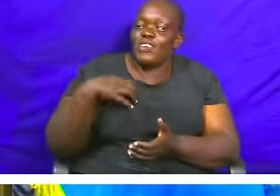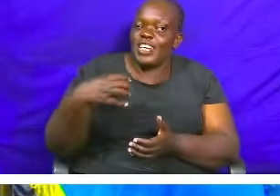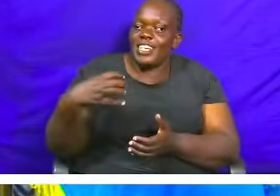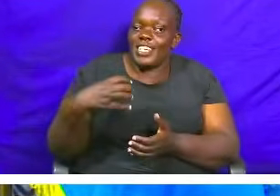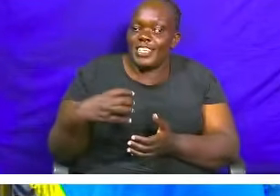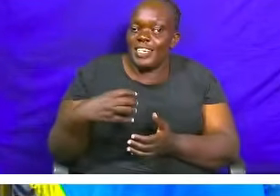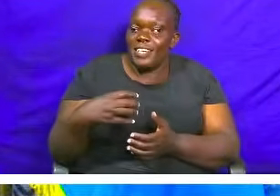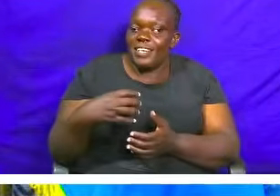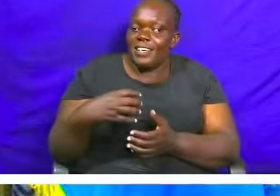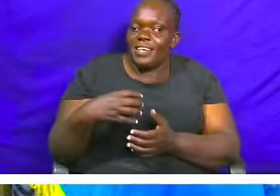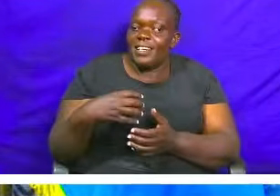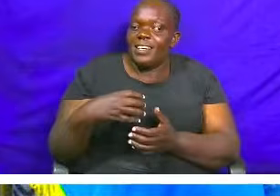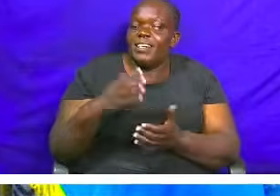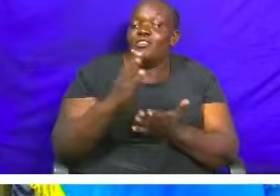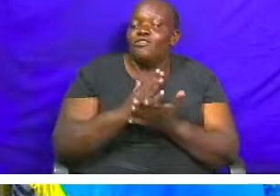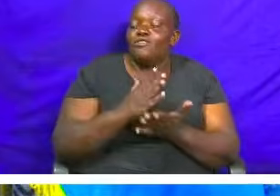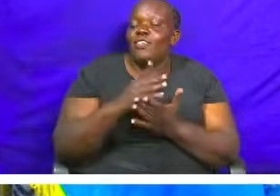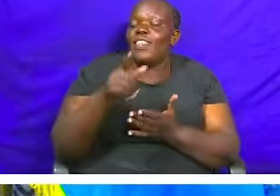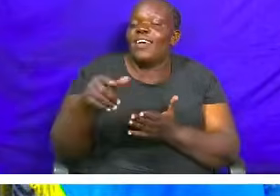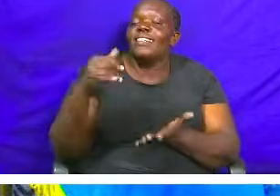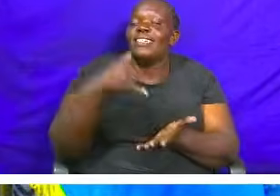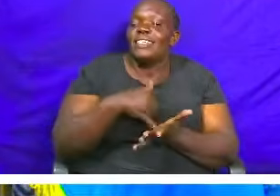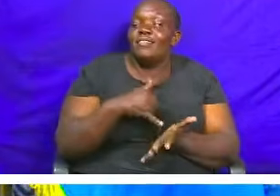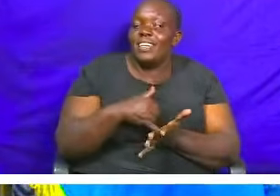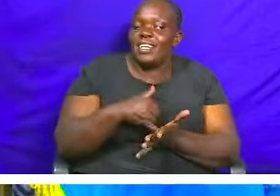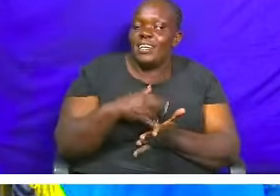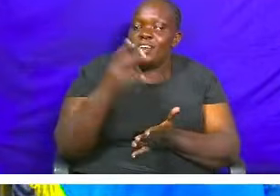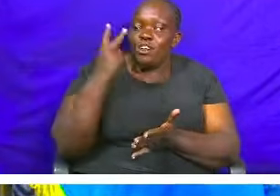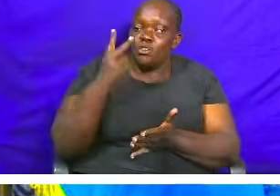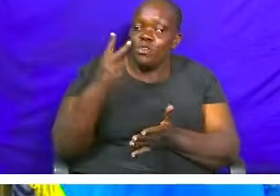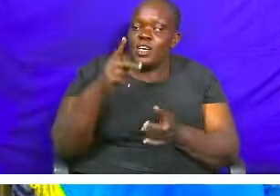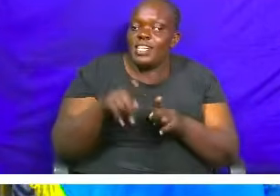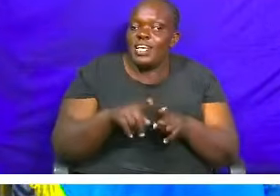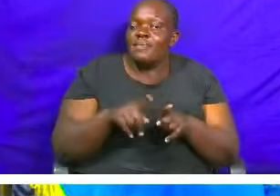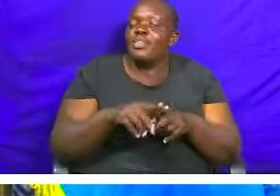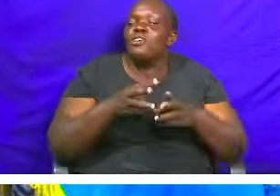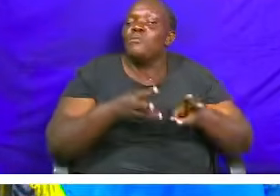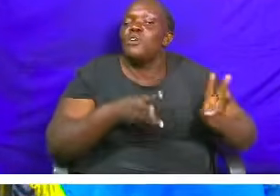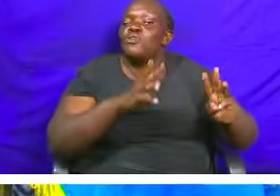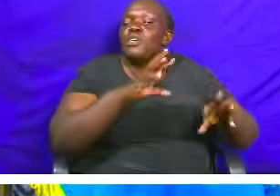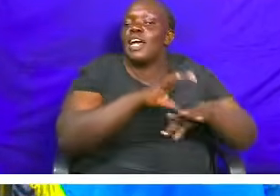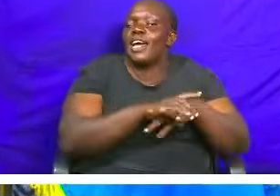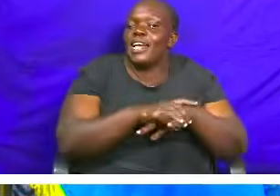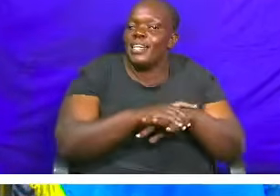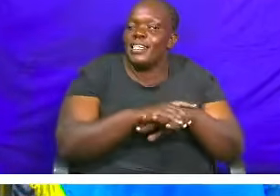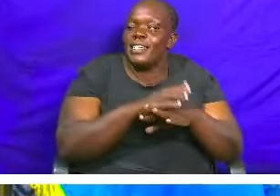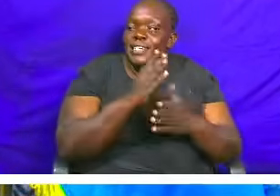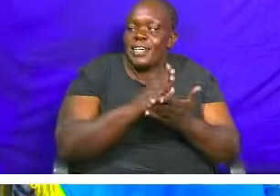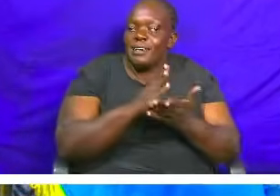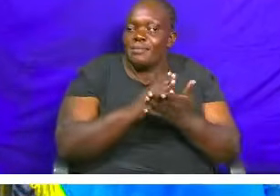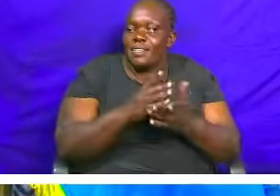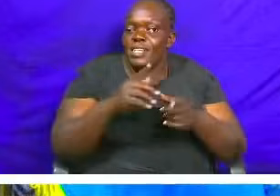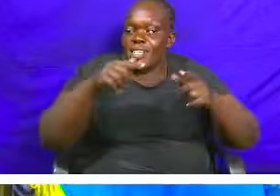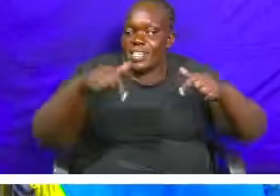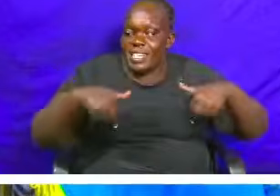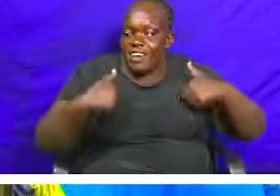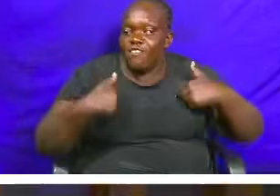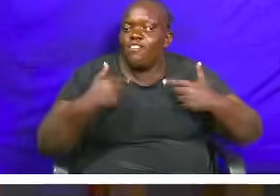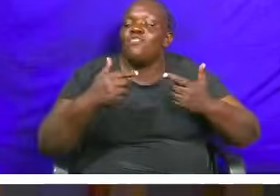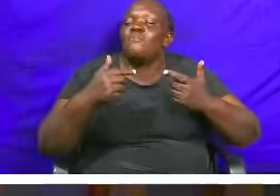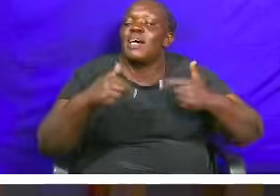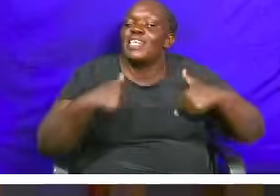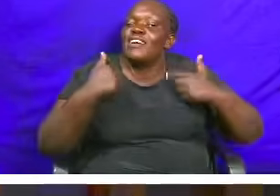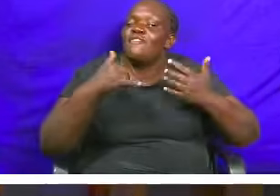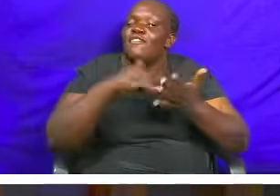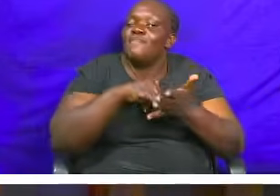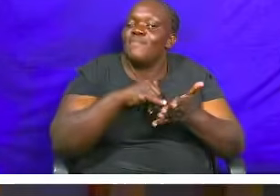financing that kind of investment and looking at the returns they get, sometimes you get surprised if yourself or myself could invest